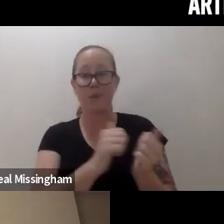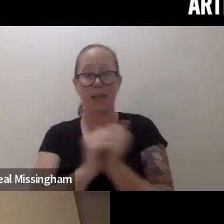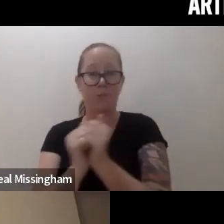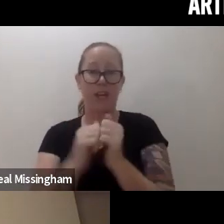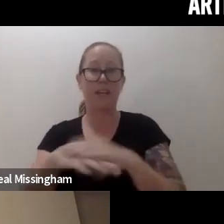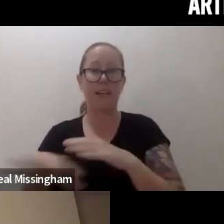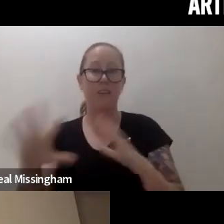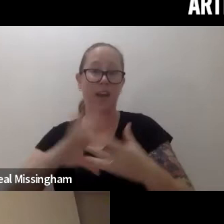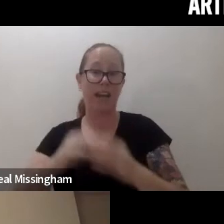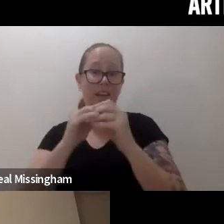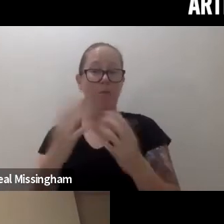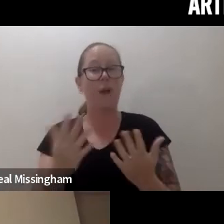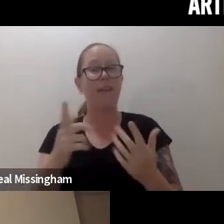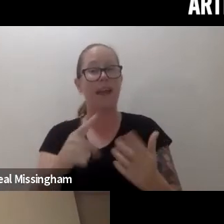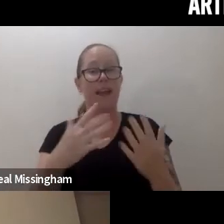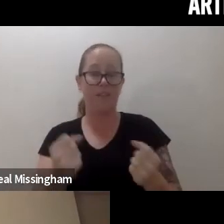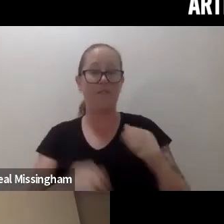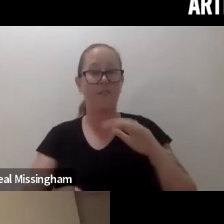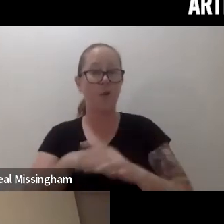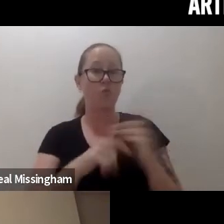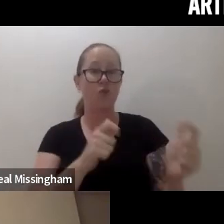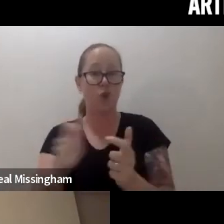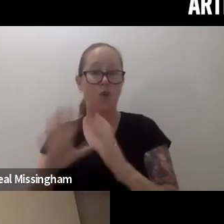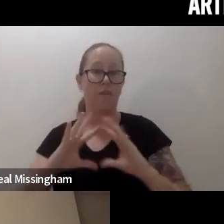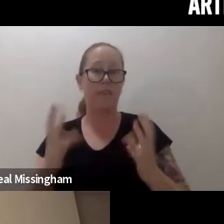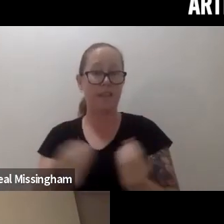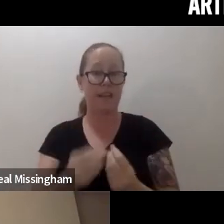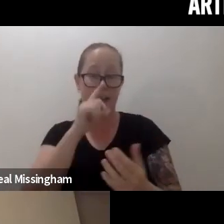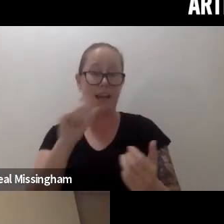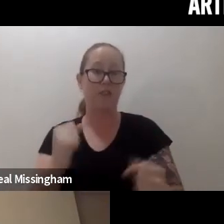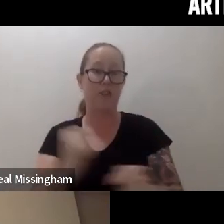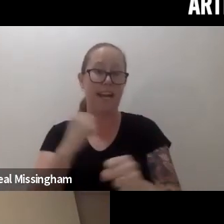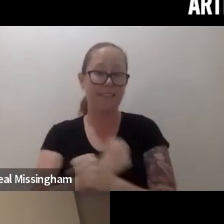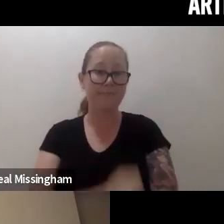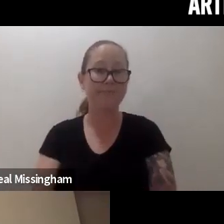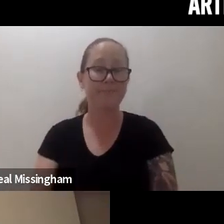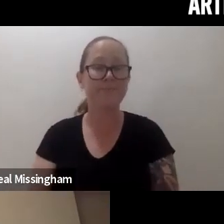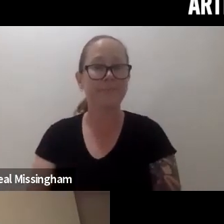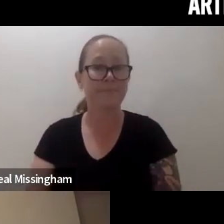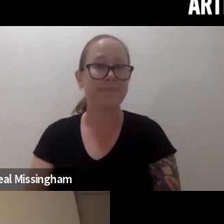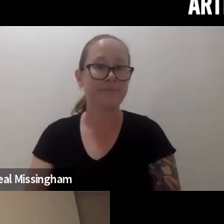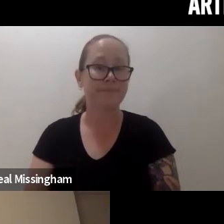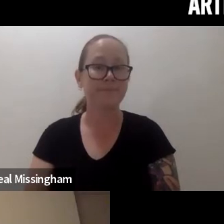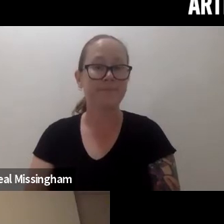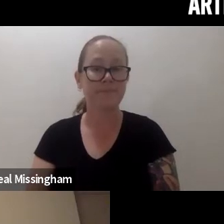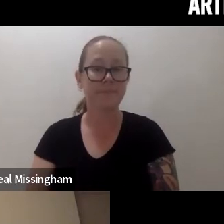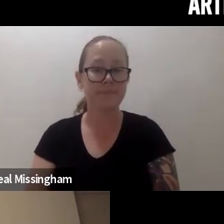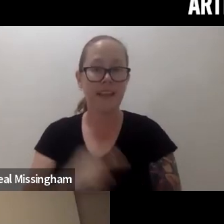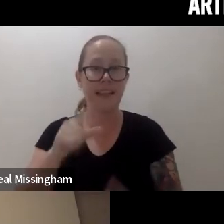or disabled collaboration in creative, where they have full control of everything they can create.